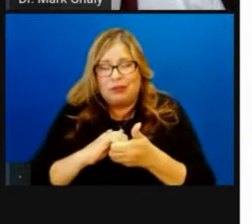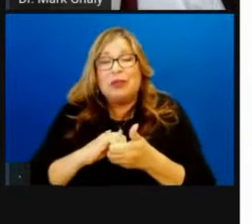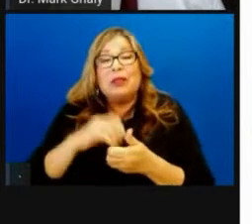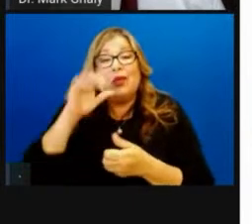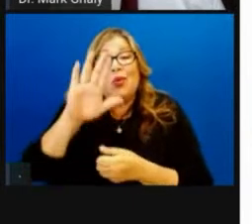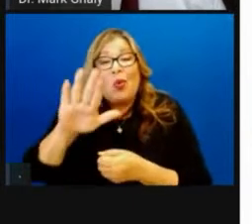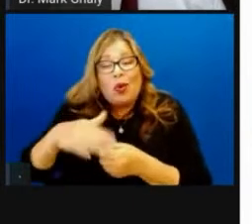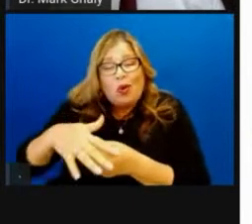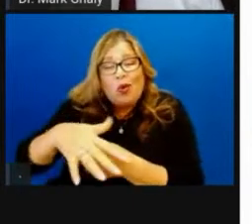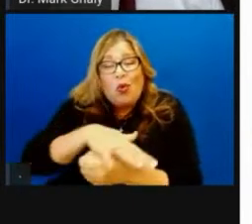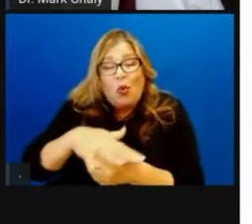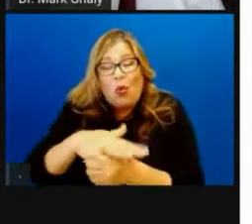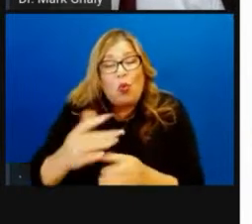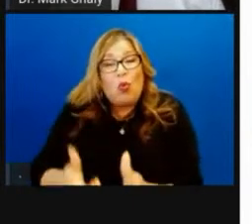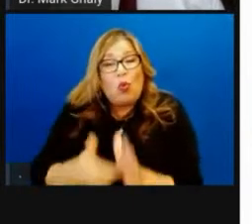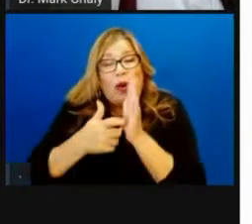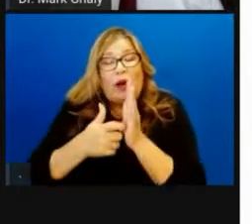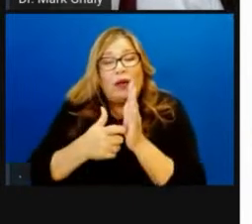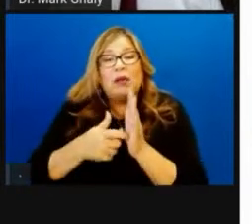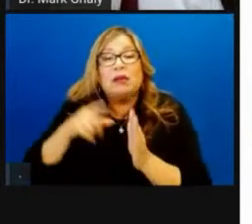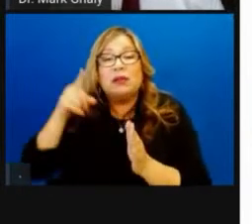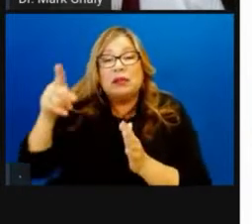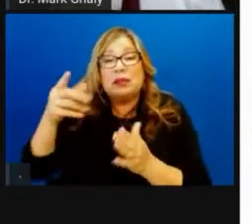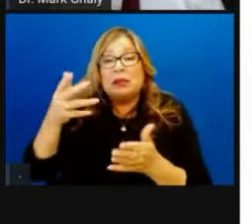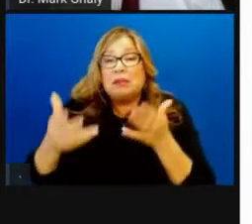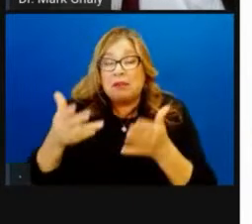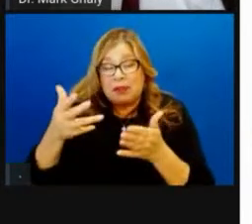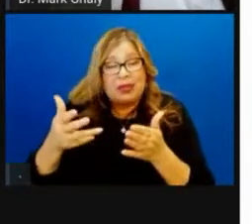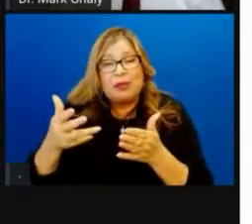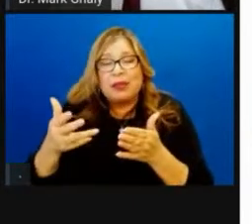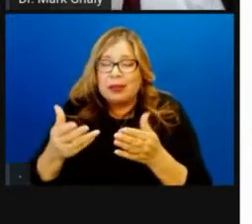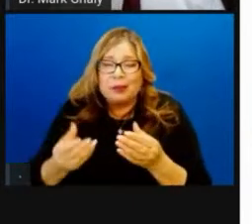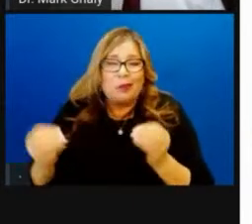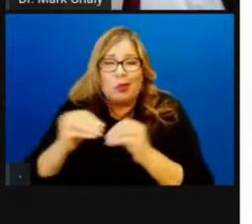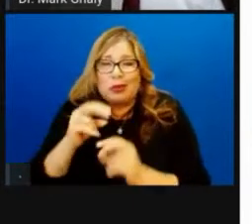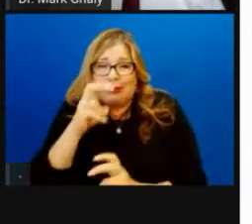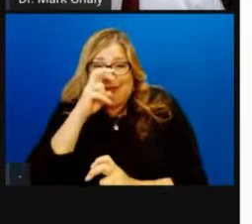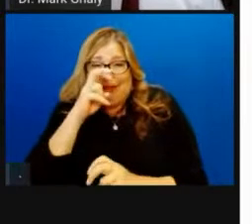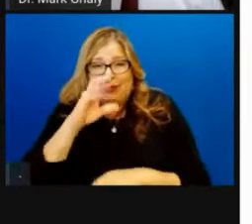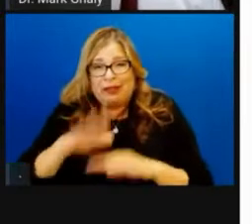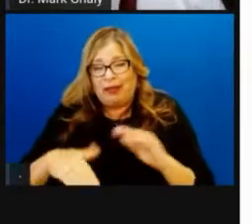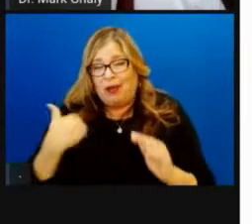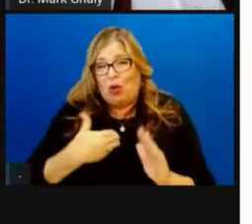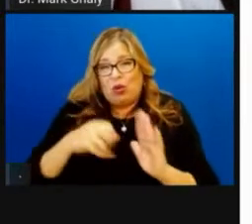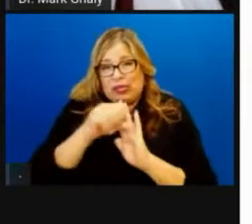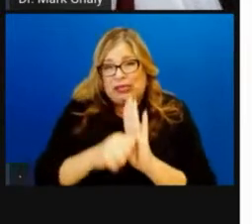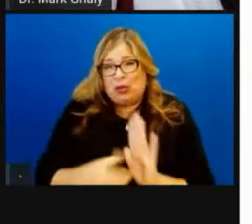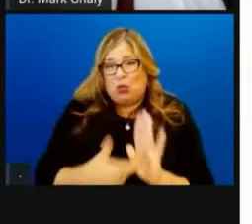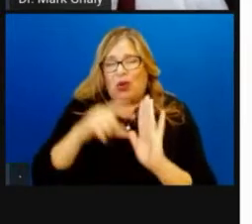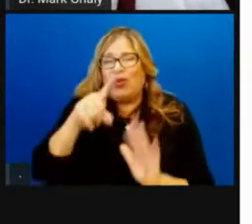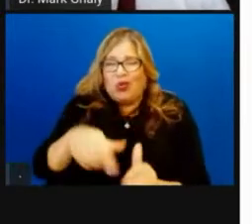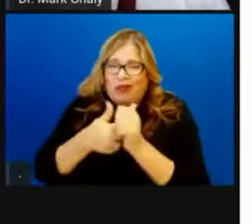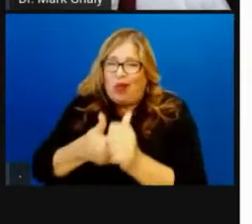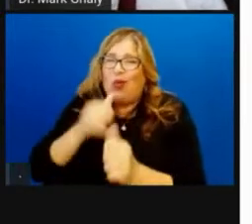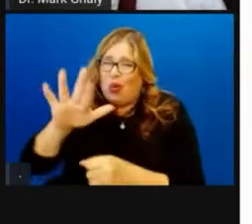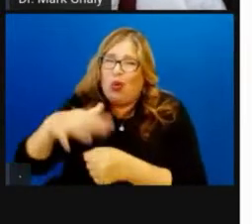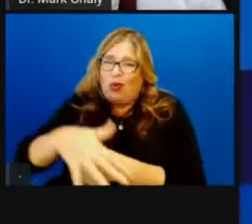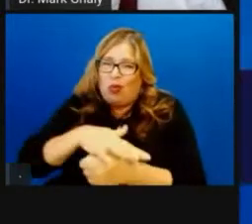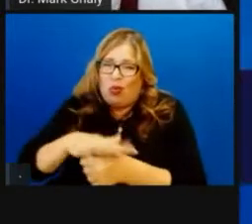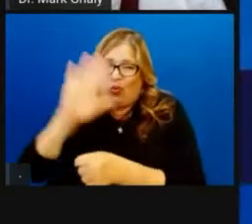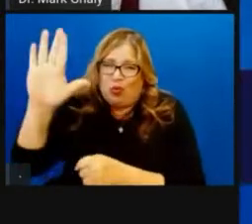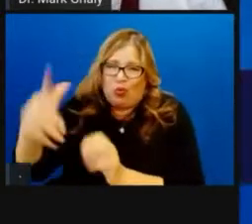be additive to the above state requirements in certain places. Next slide, please.